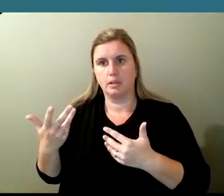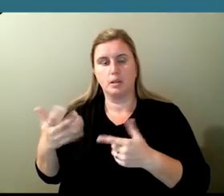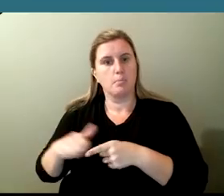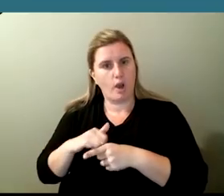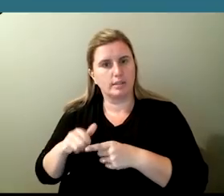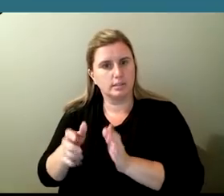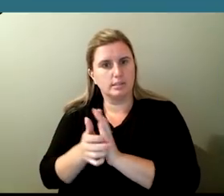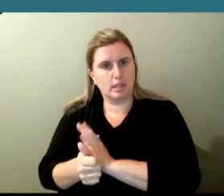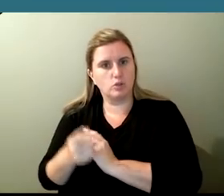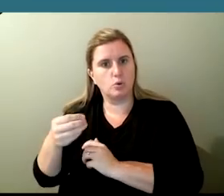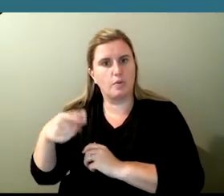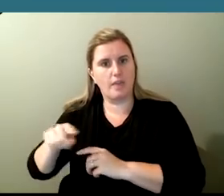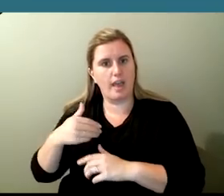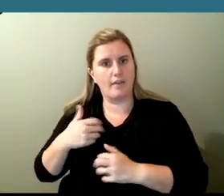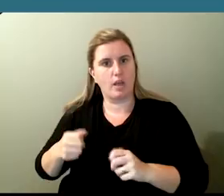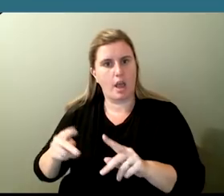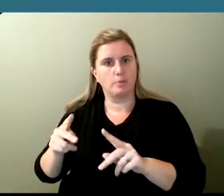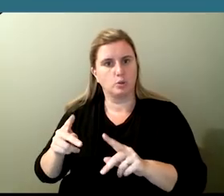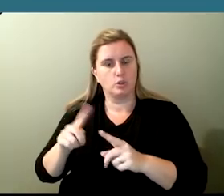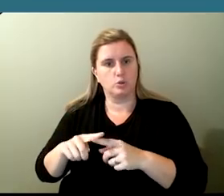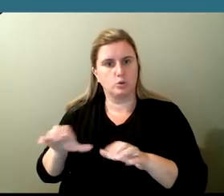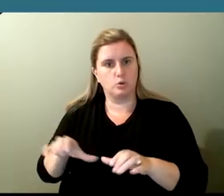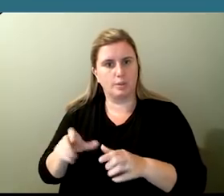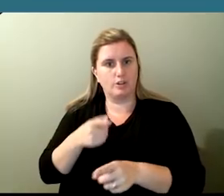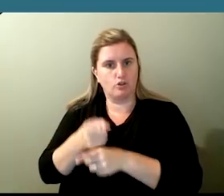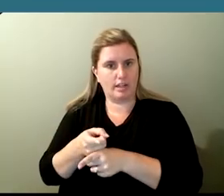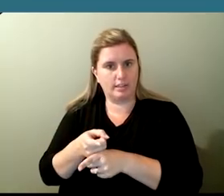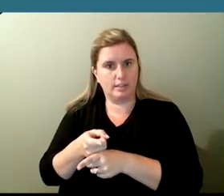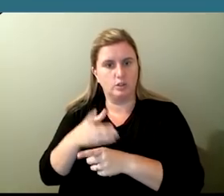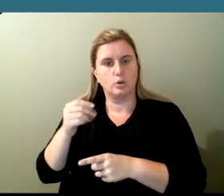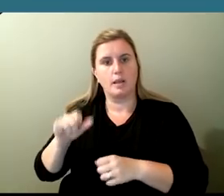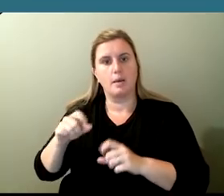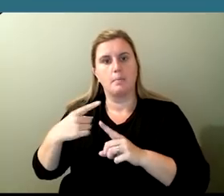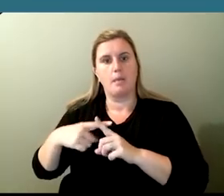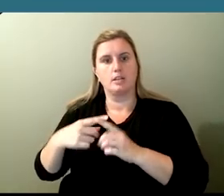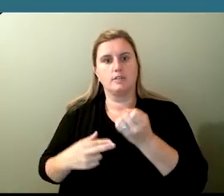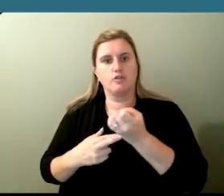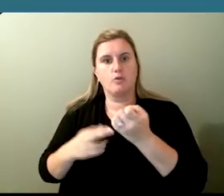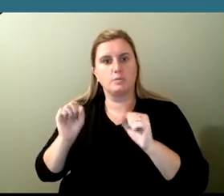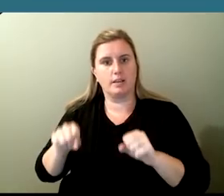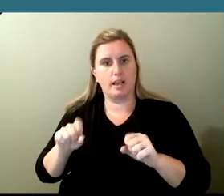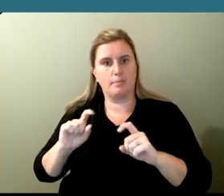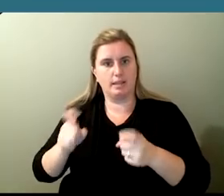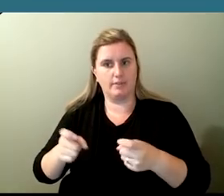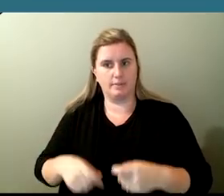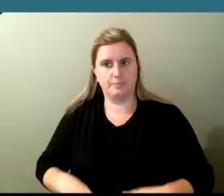practice the skill so they have the opportunity to do it correctly so that positive reinforcement can be